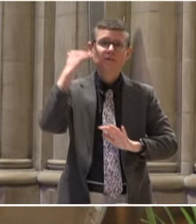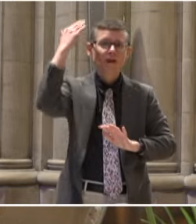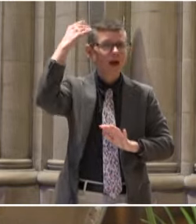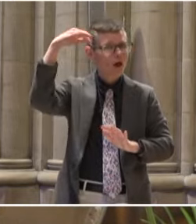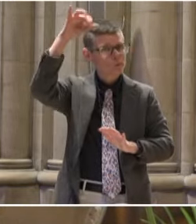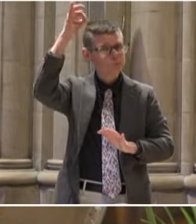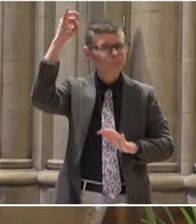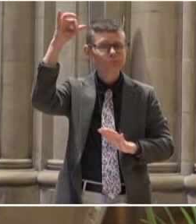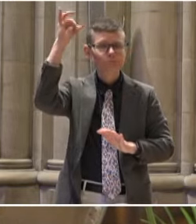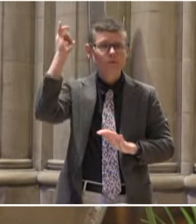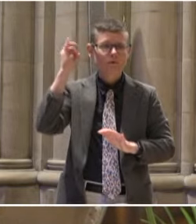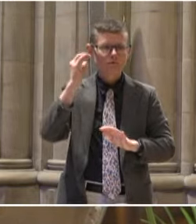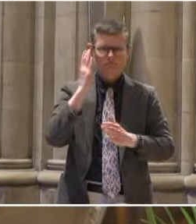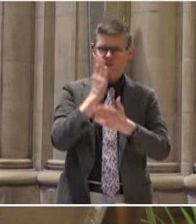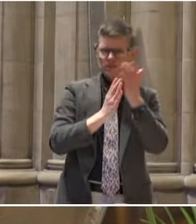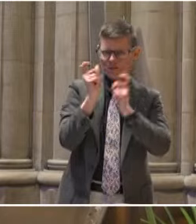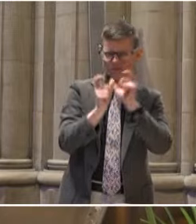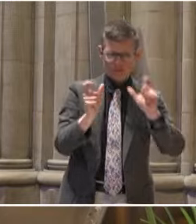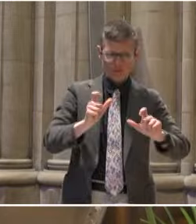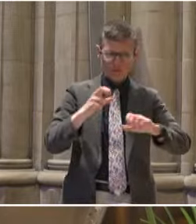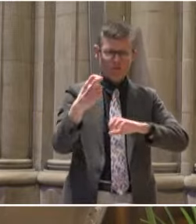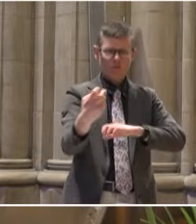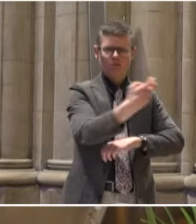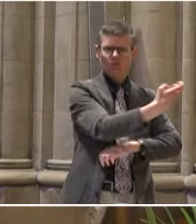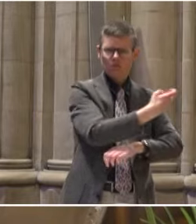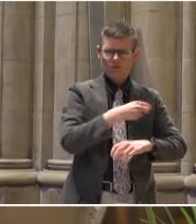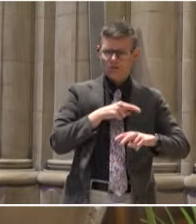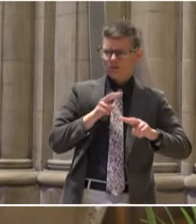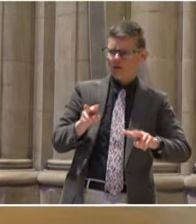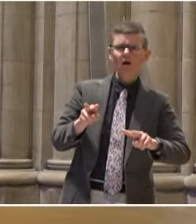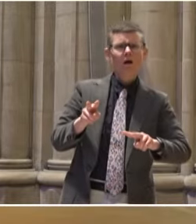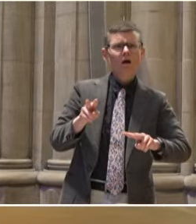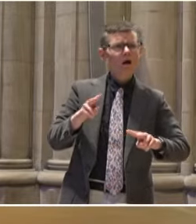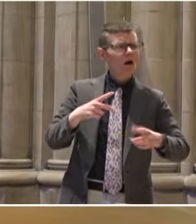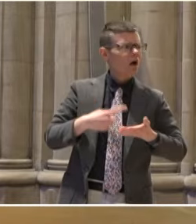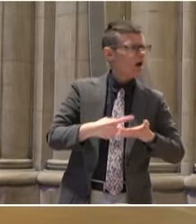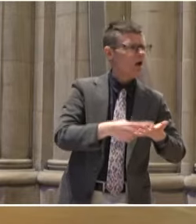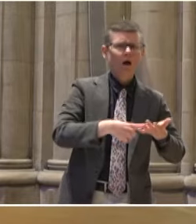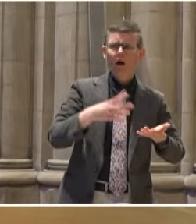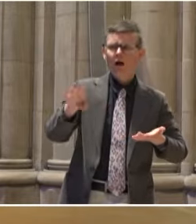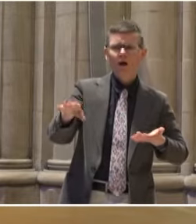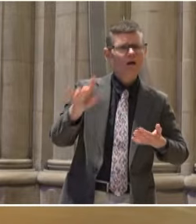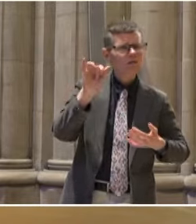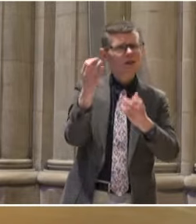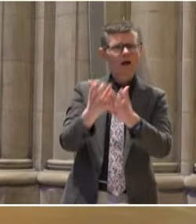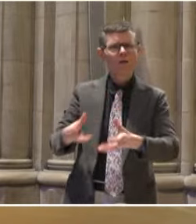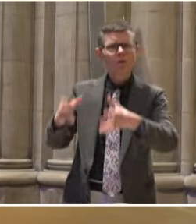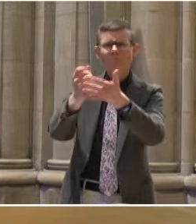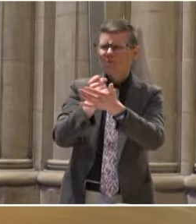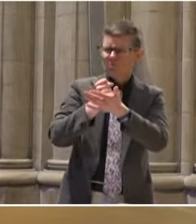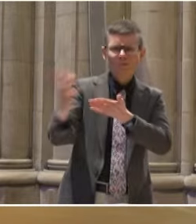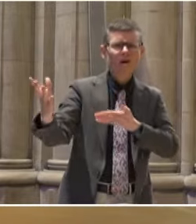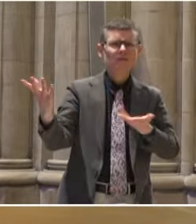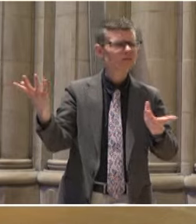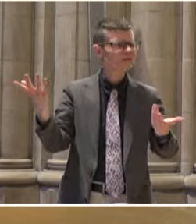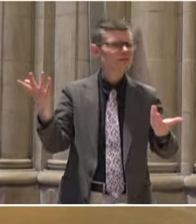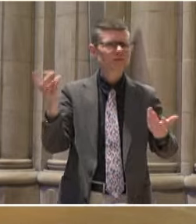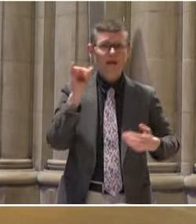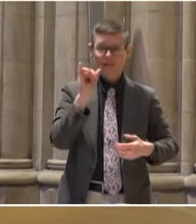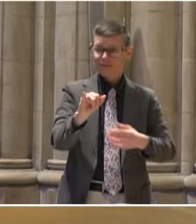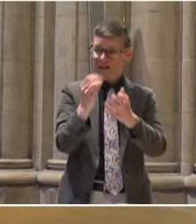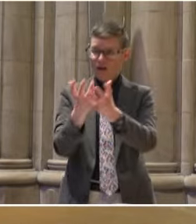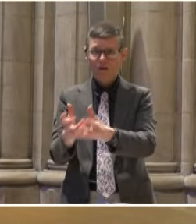were there who said to one another in anger, "Why was the ointment wasted in this way? For this ointment